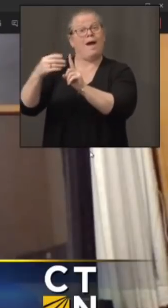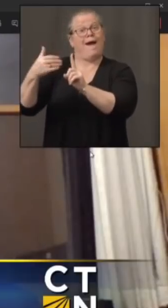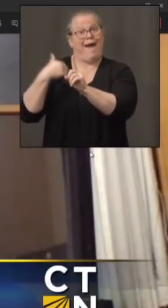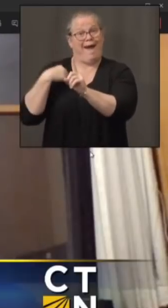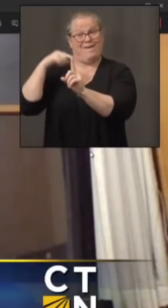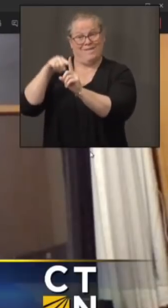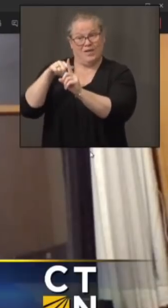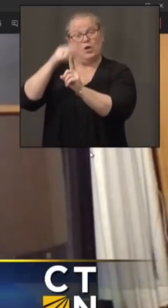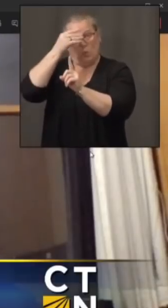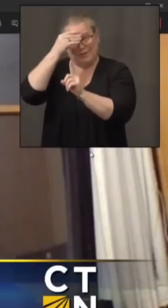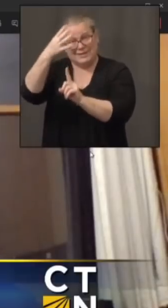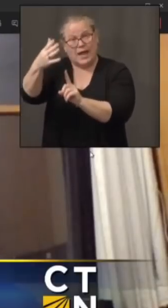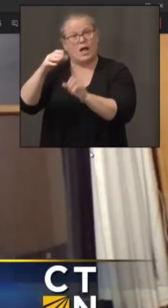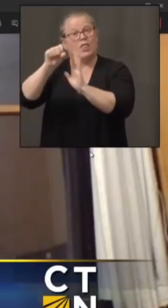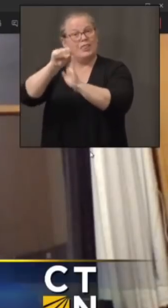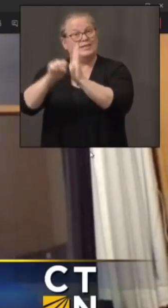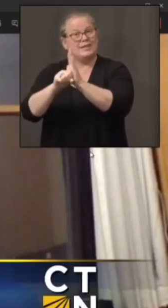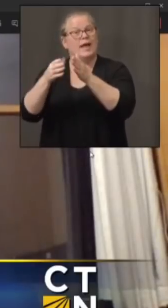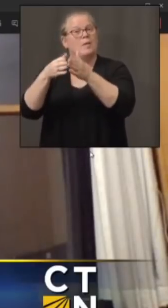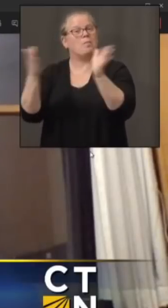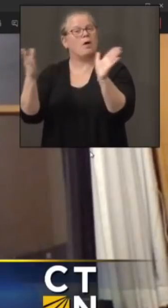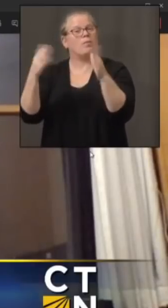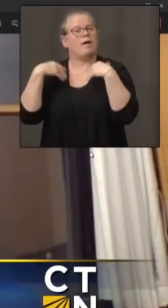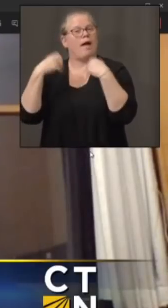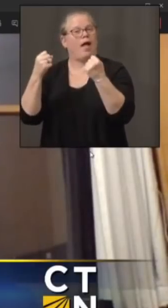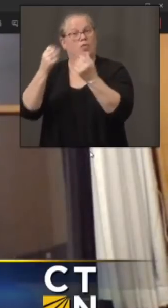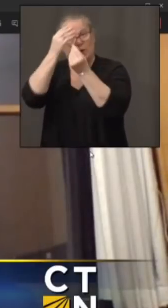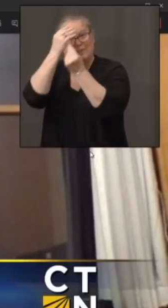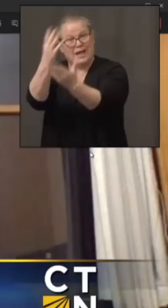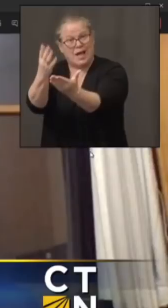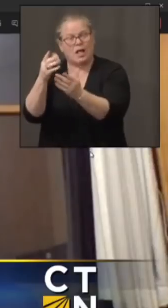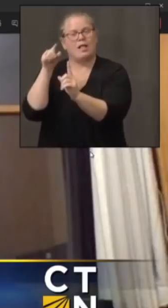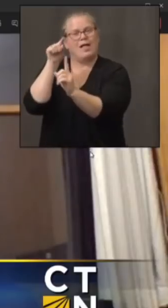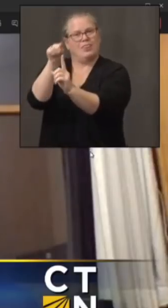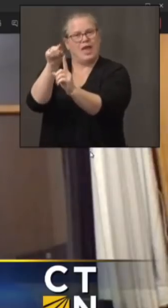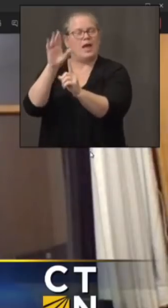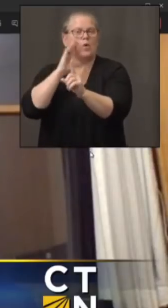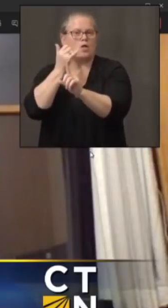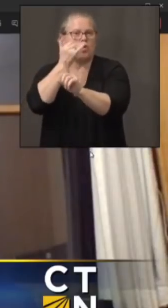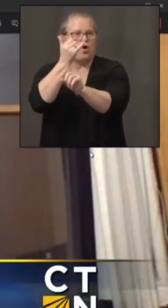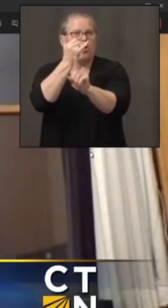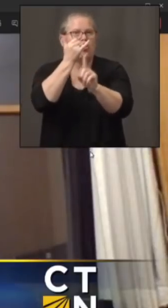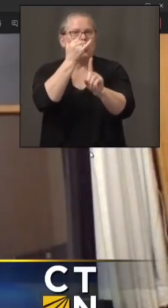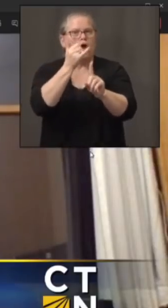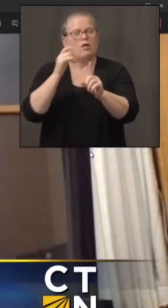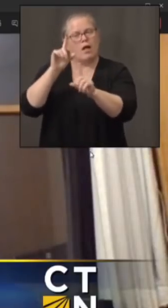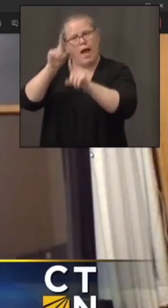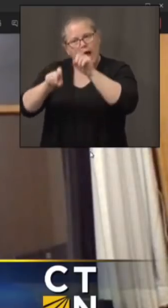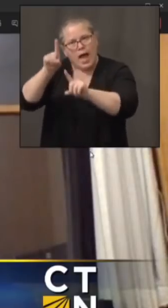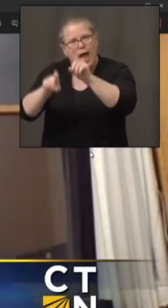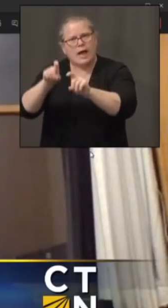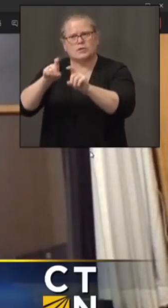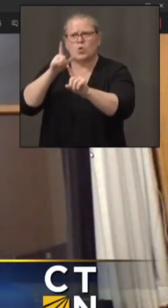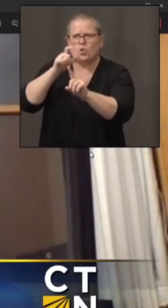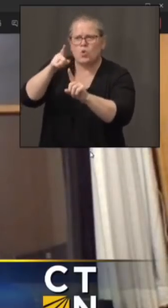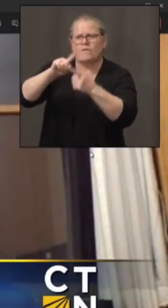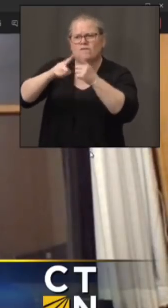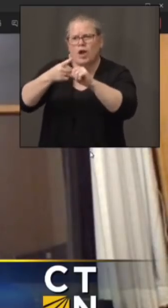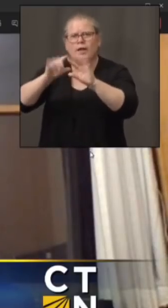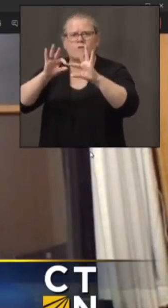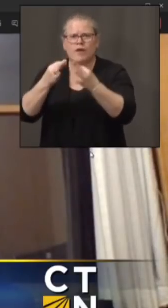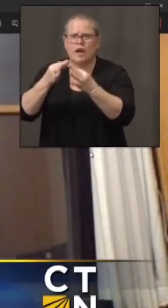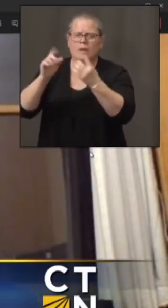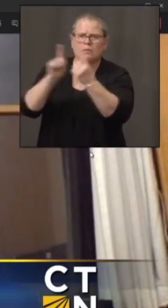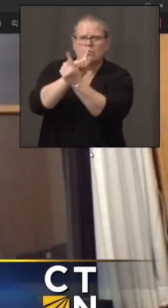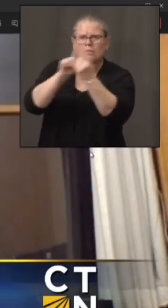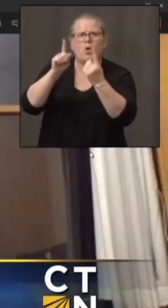on heavily in this pandemic. As that contact tracer is talking to you, one of the questions they'll ask towards the end of the discussion is, have you